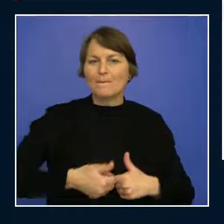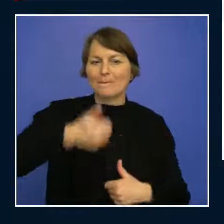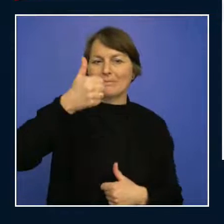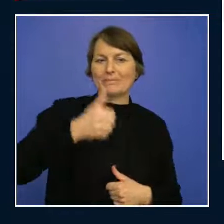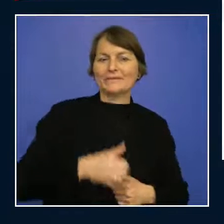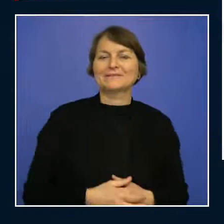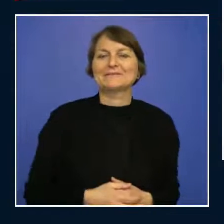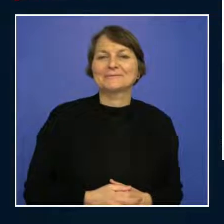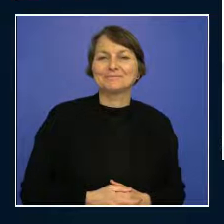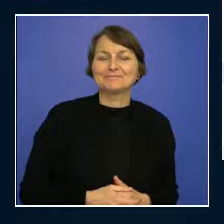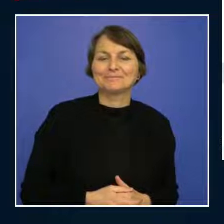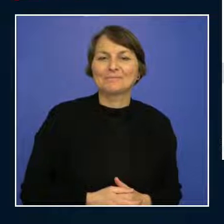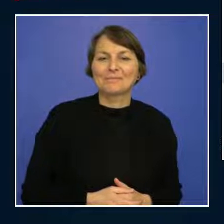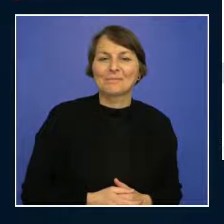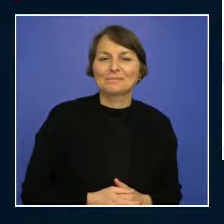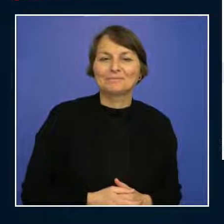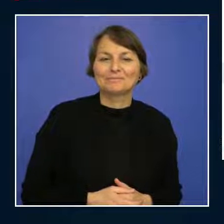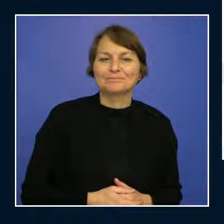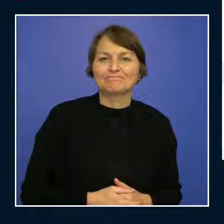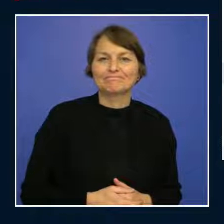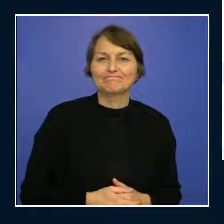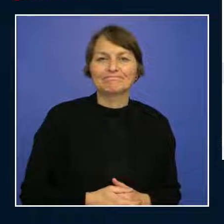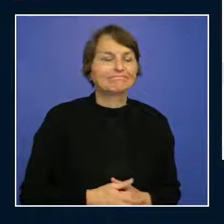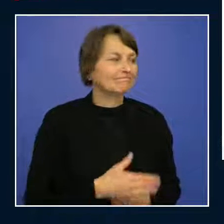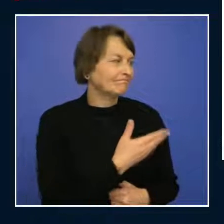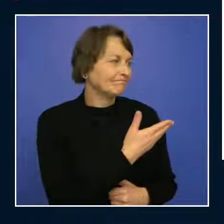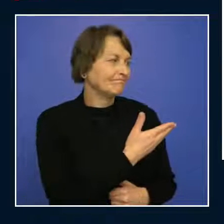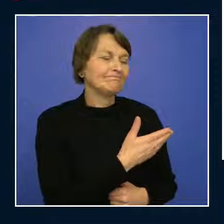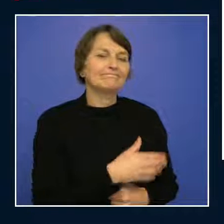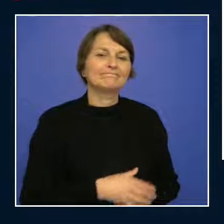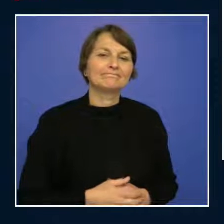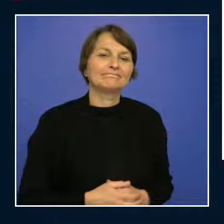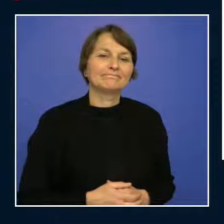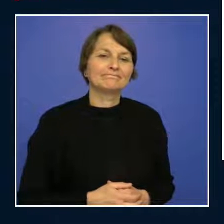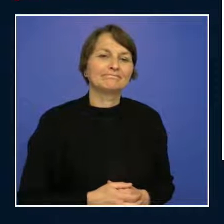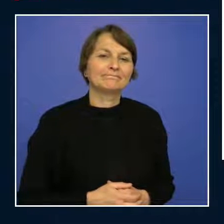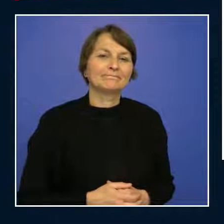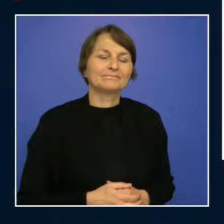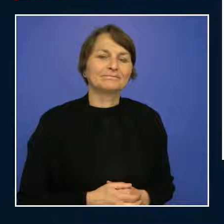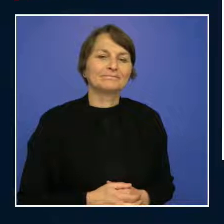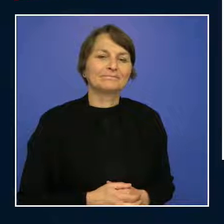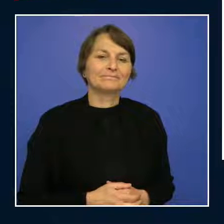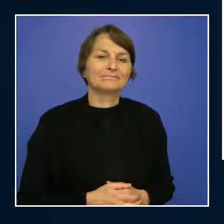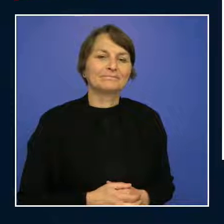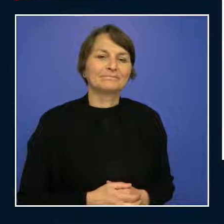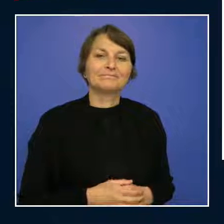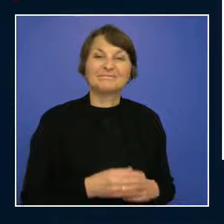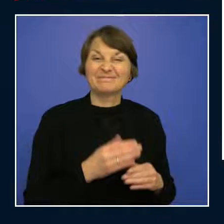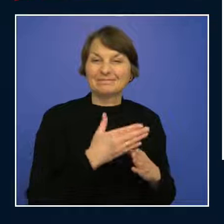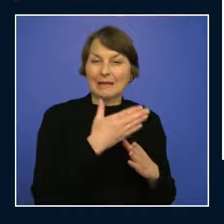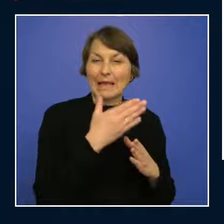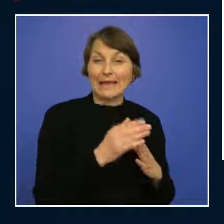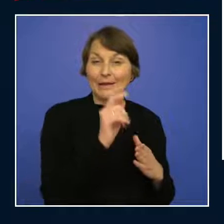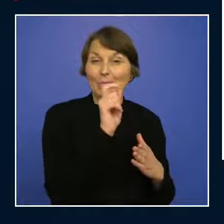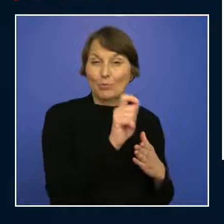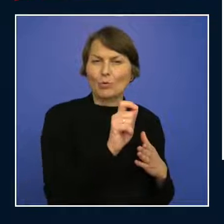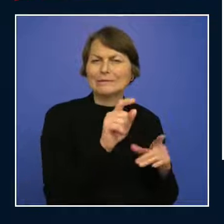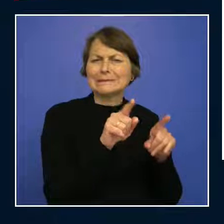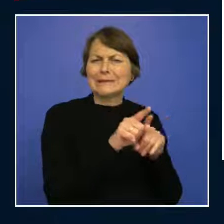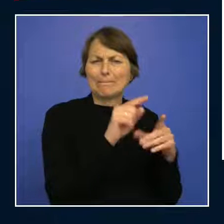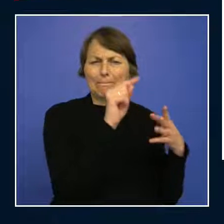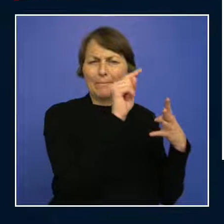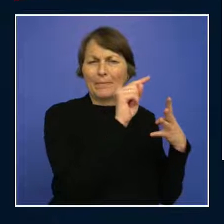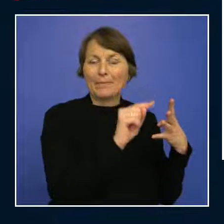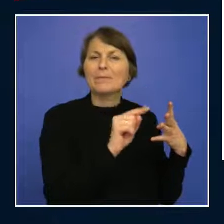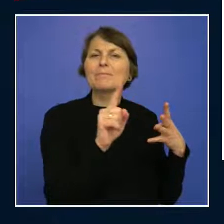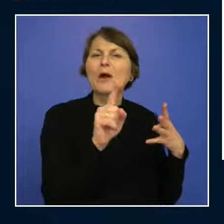geo. If I go into endpoints, again, we'll see we've got the same endpoints configured. But what I want to show you is the